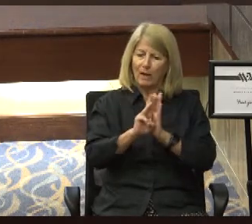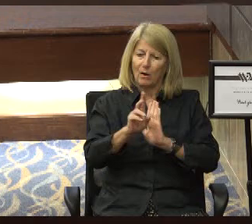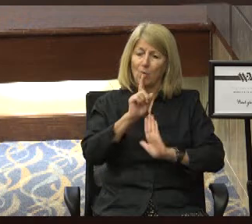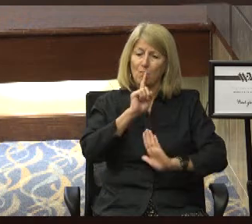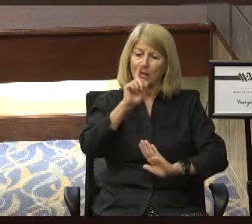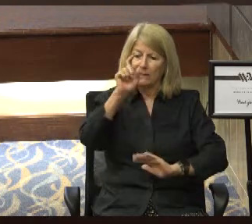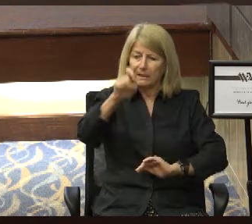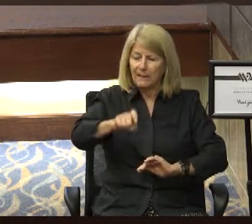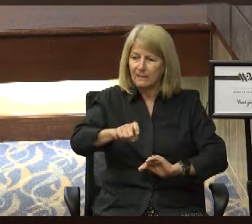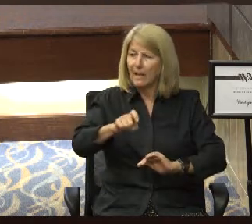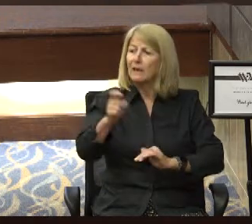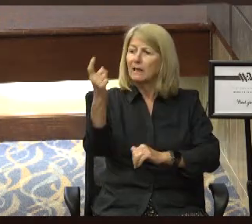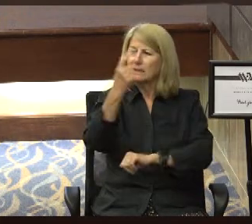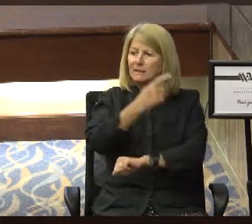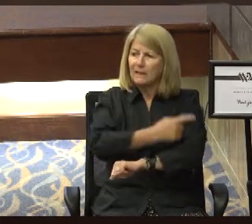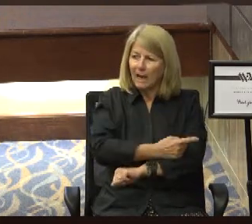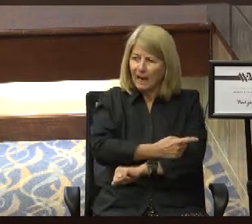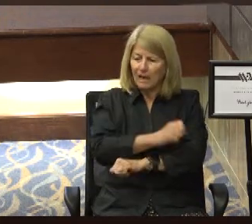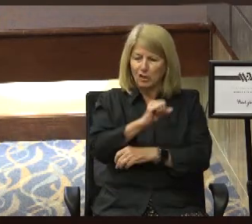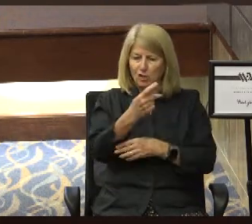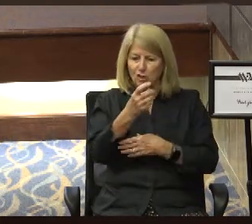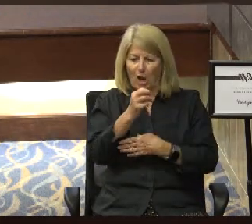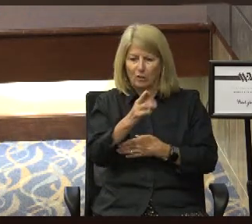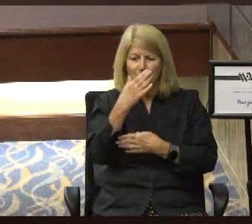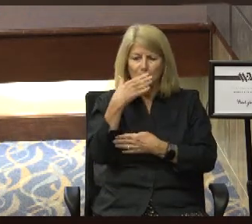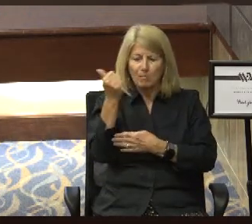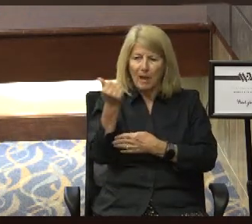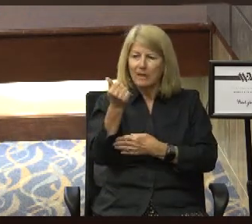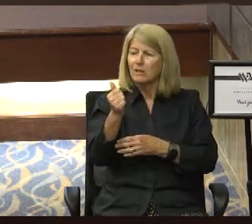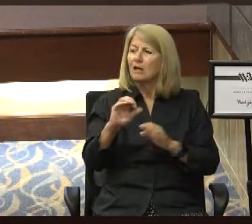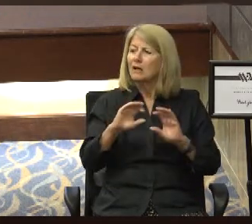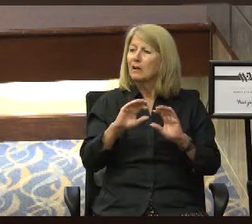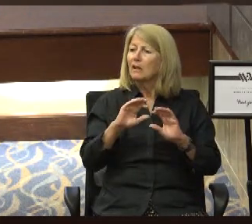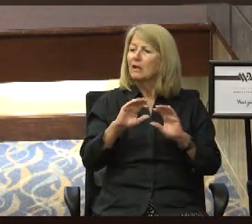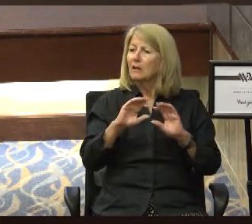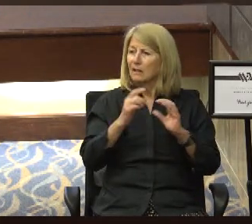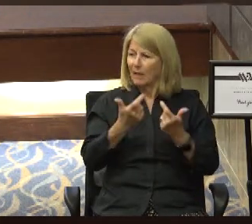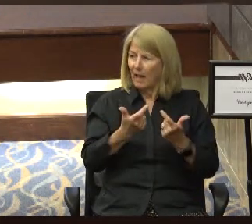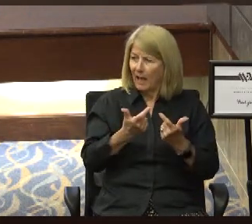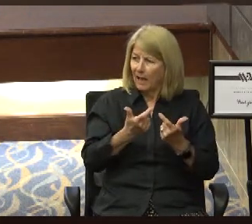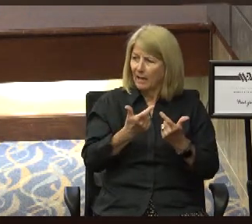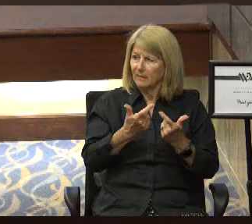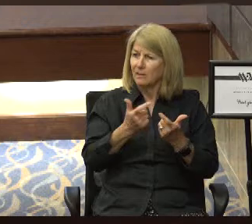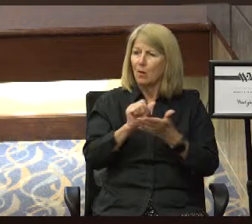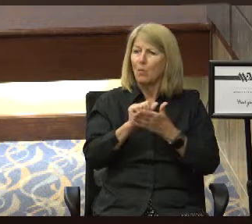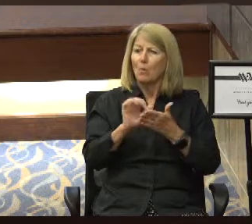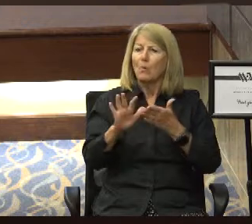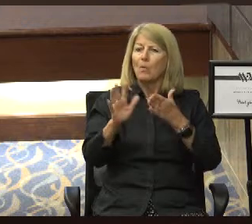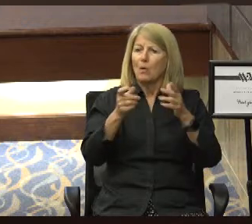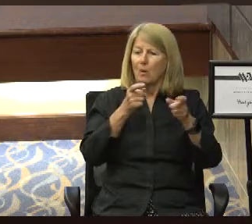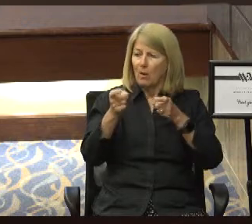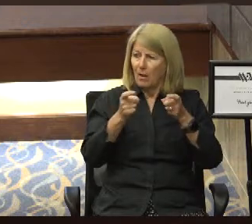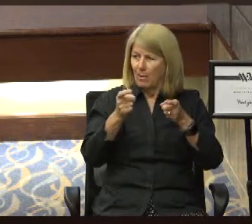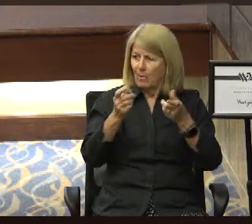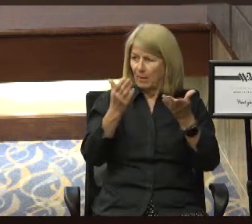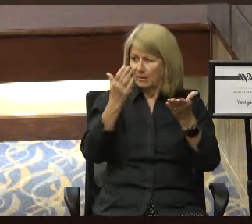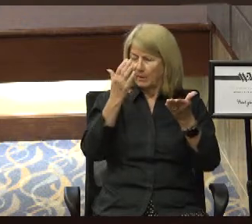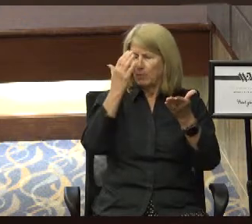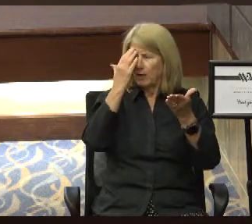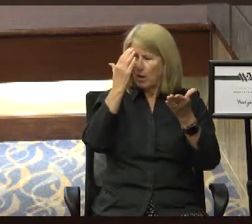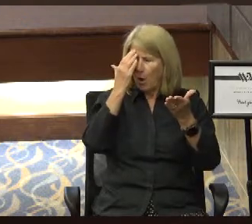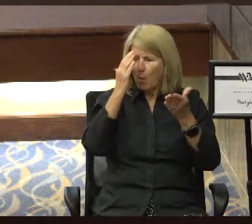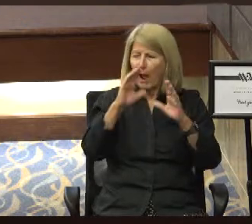shelter, and it's providing best-in-class wraparound case management. And we know that that is how people exit homelessness, and that's how